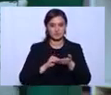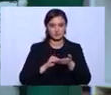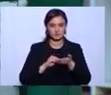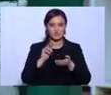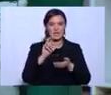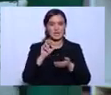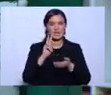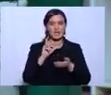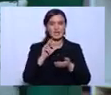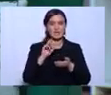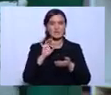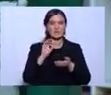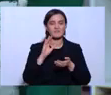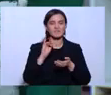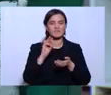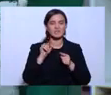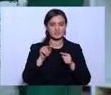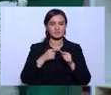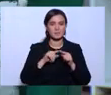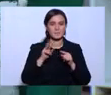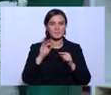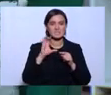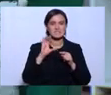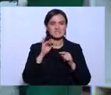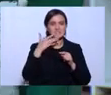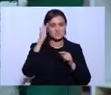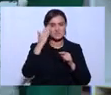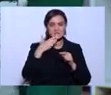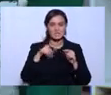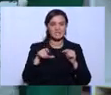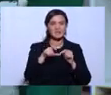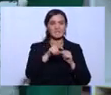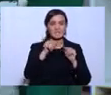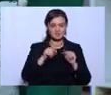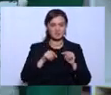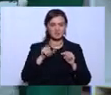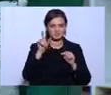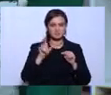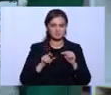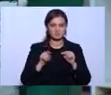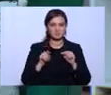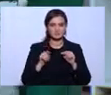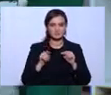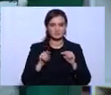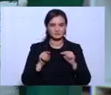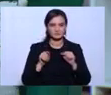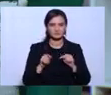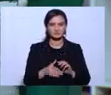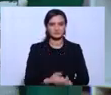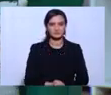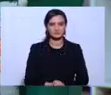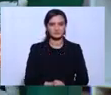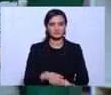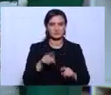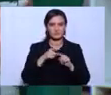like Huckleberry Finn, he lived on the Mississippi River. He saw the circuses which would move around in